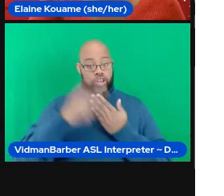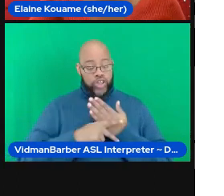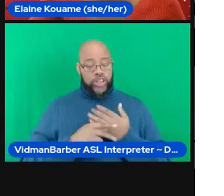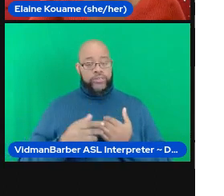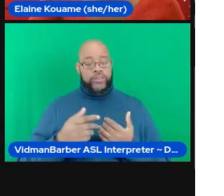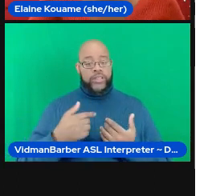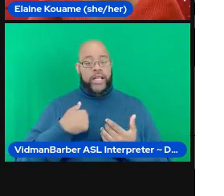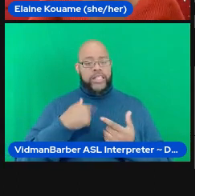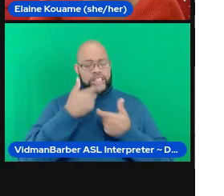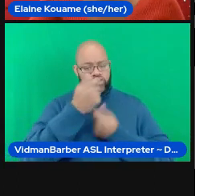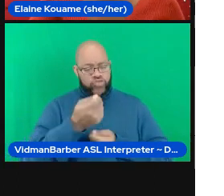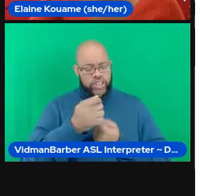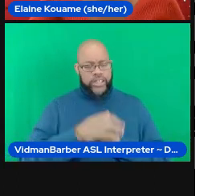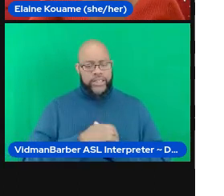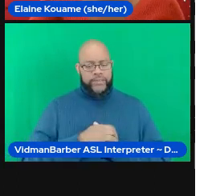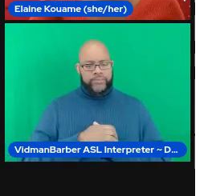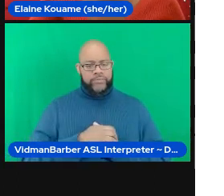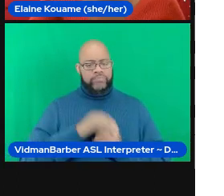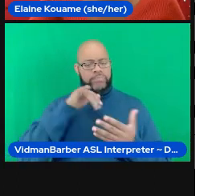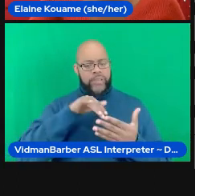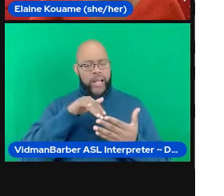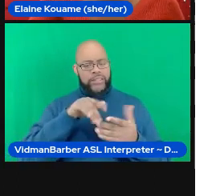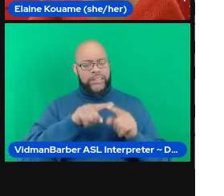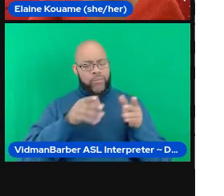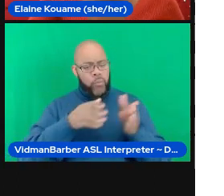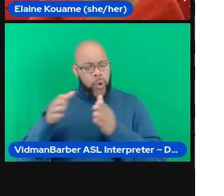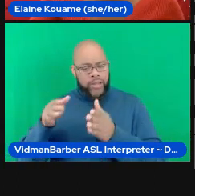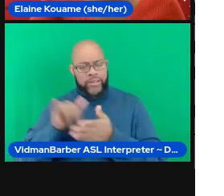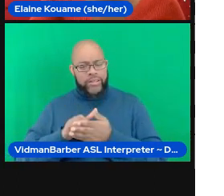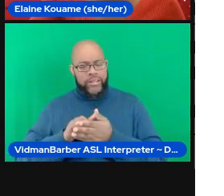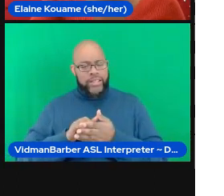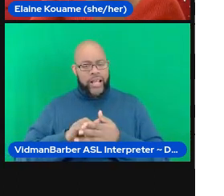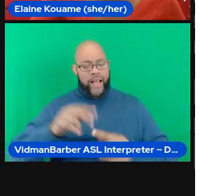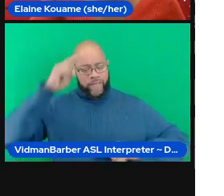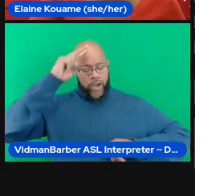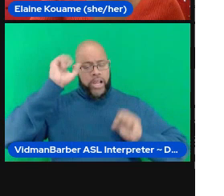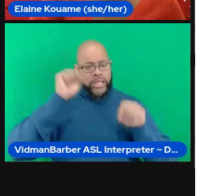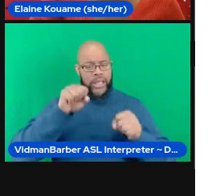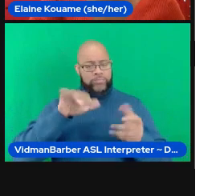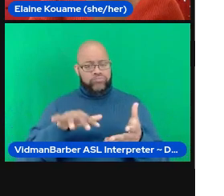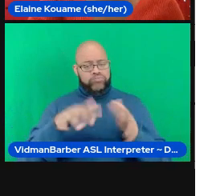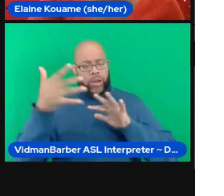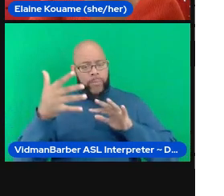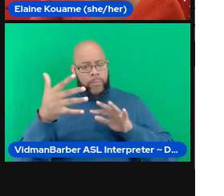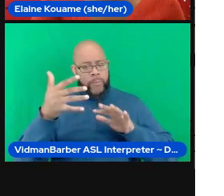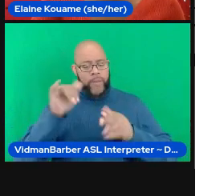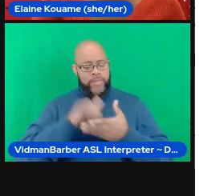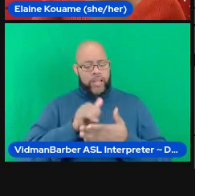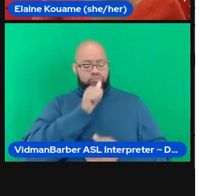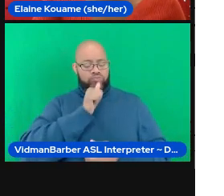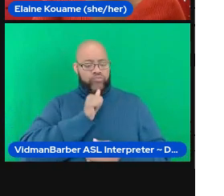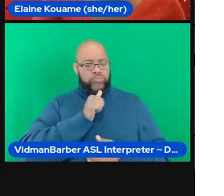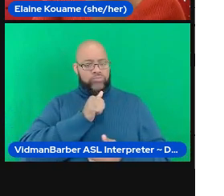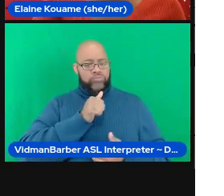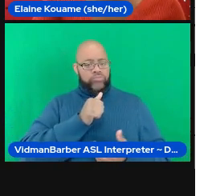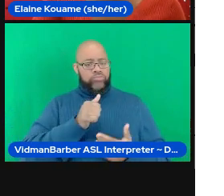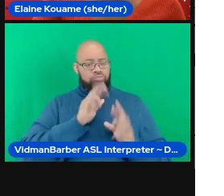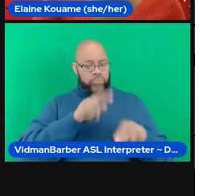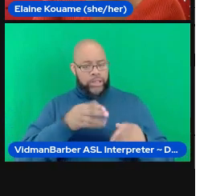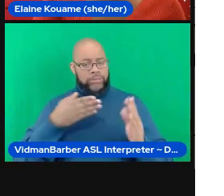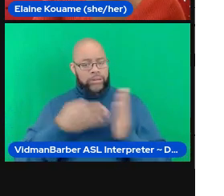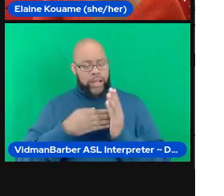was interested in studying mechanism by which viruses can disrupt the immune response